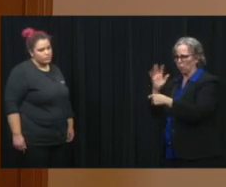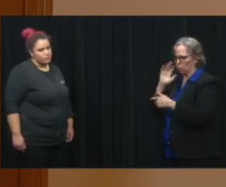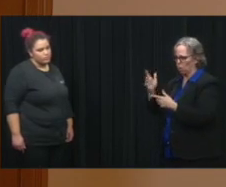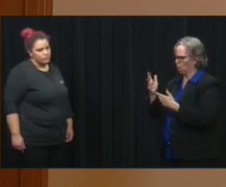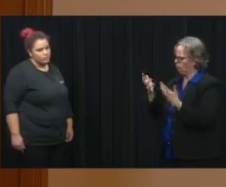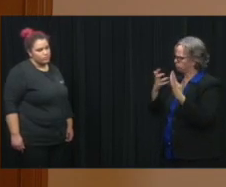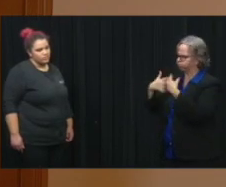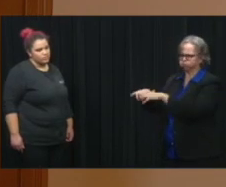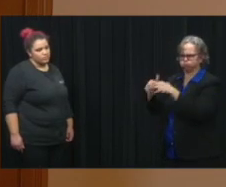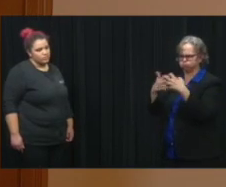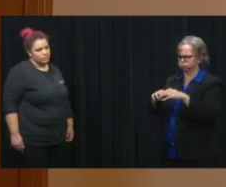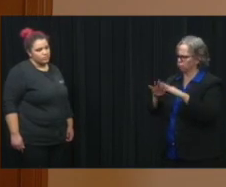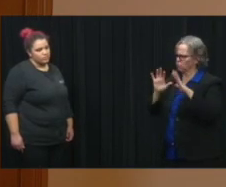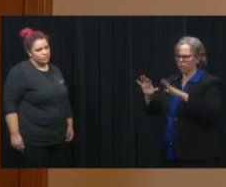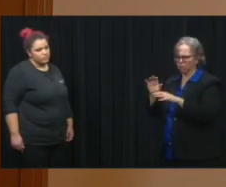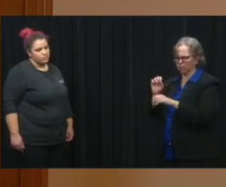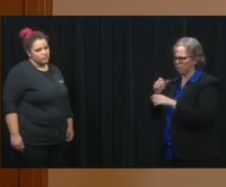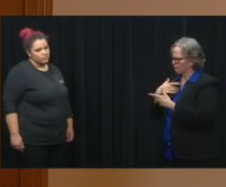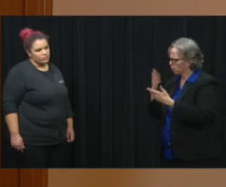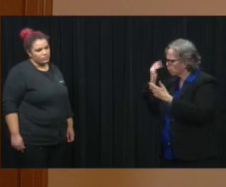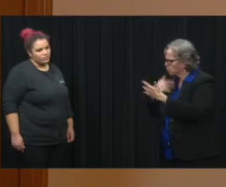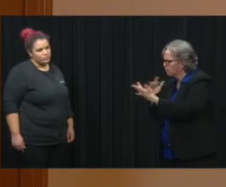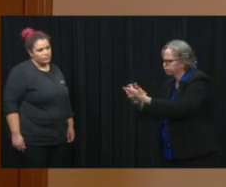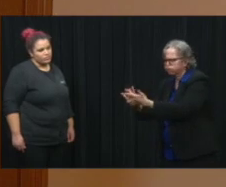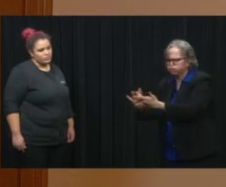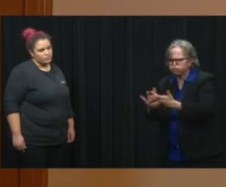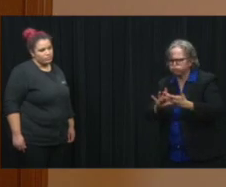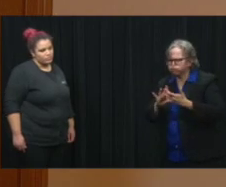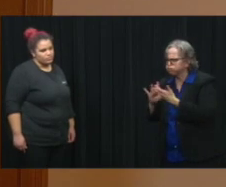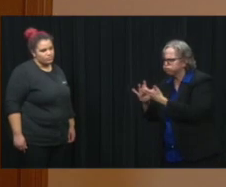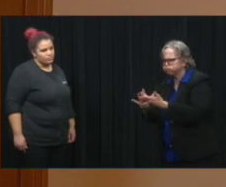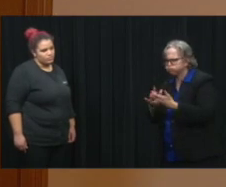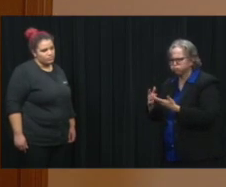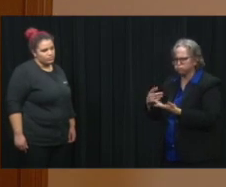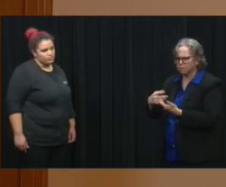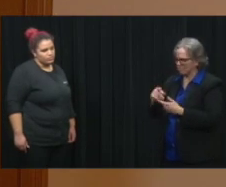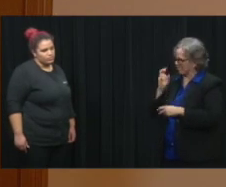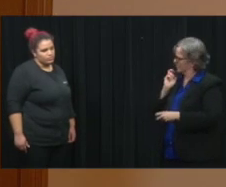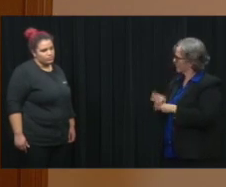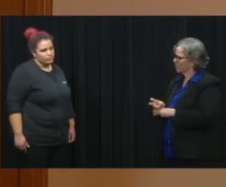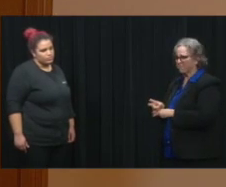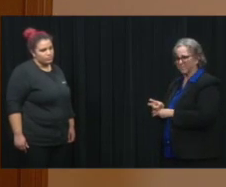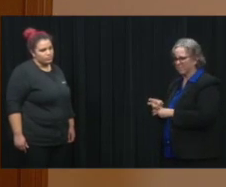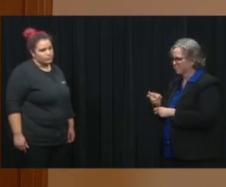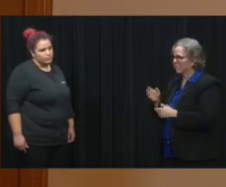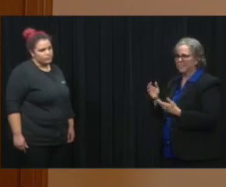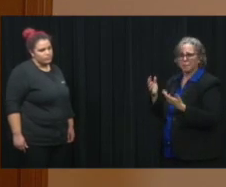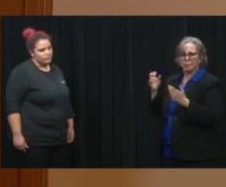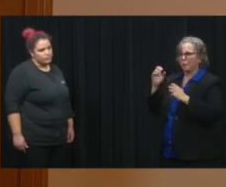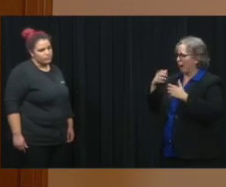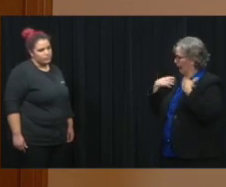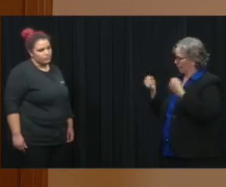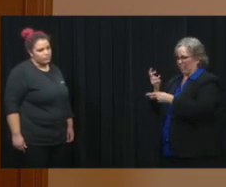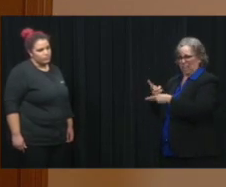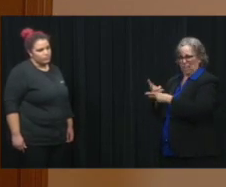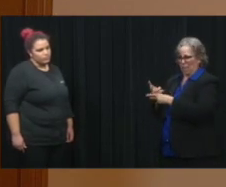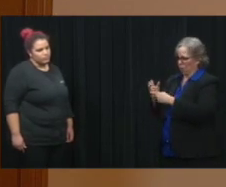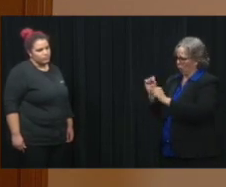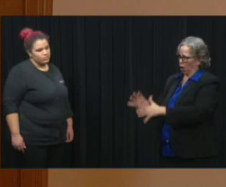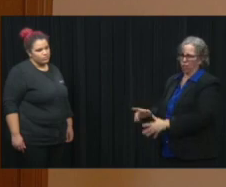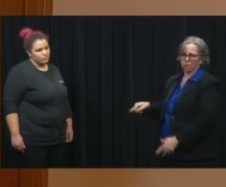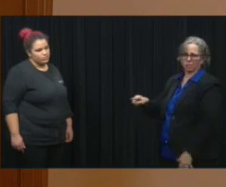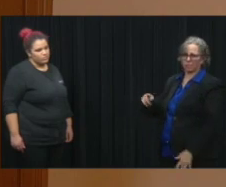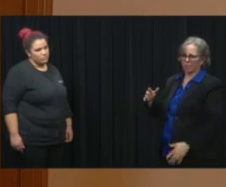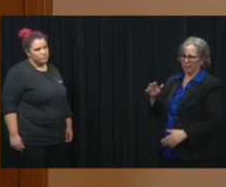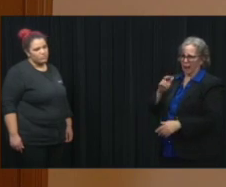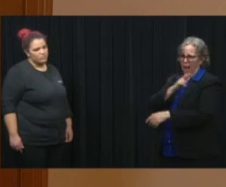all the hospitals. And these are very, very hard times. These same healthcare workers, these same hospitals are also going through what we're